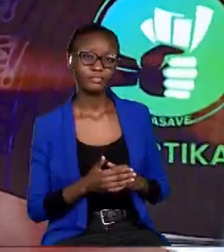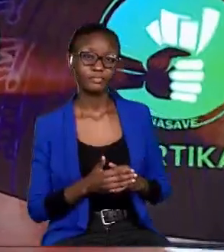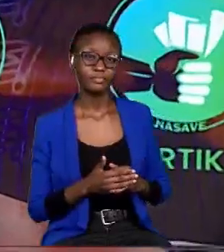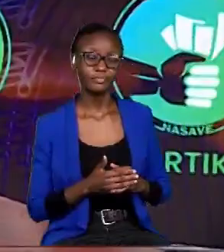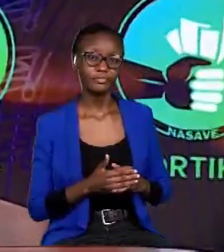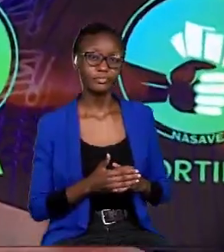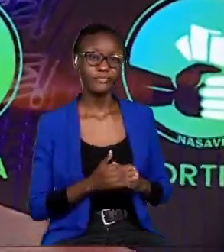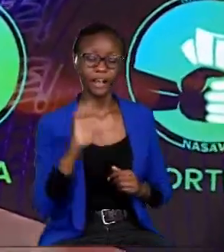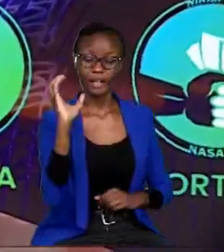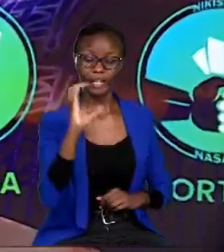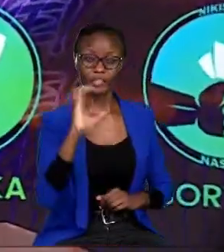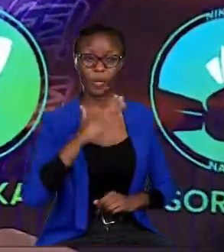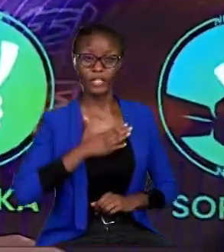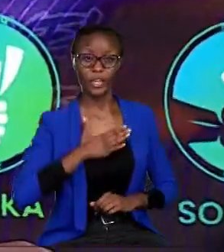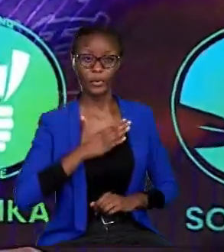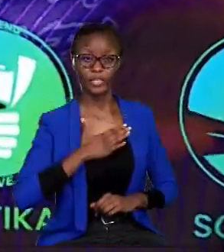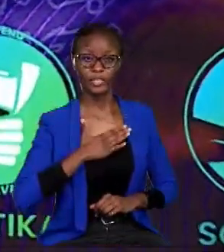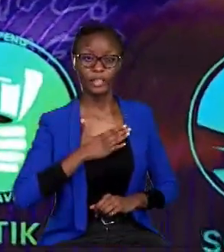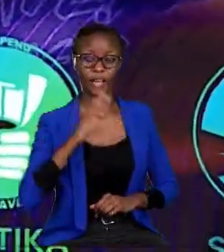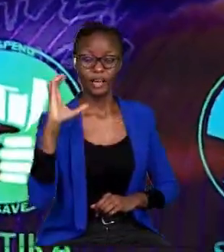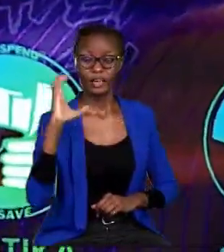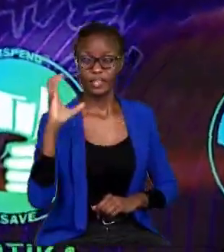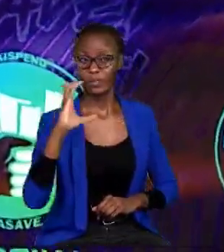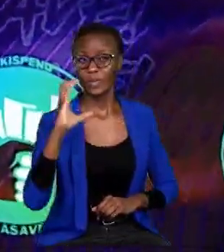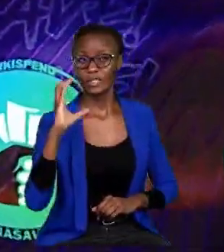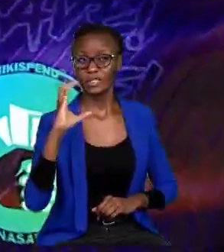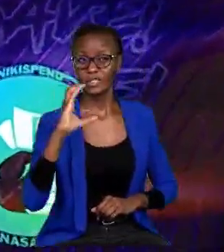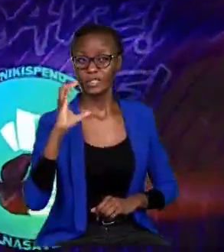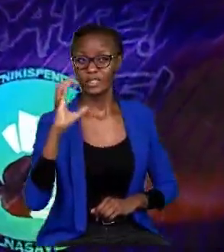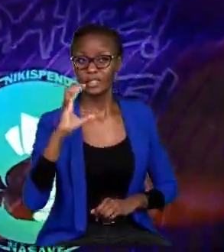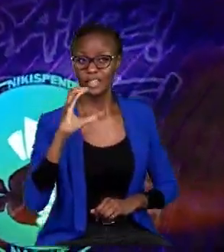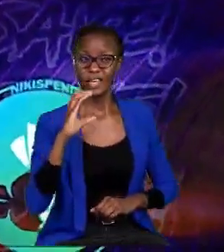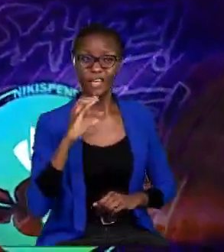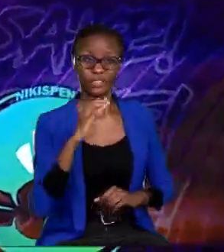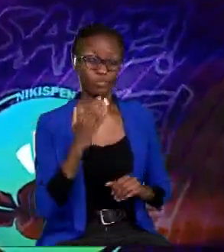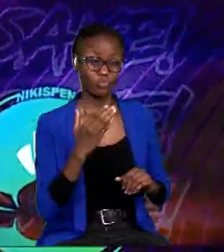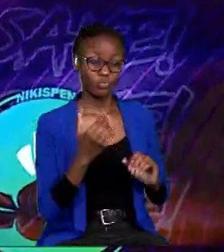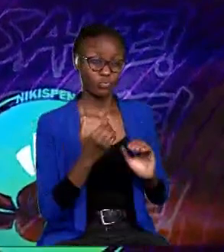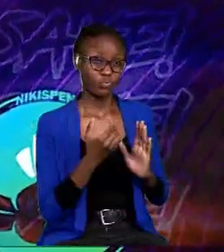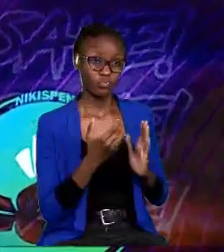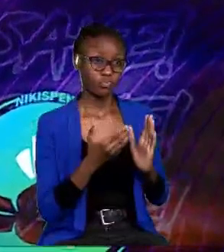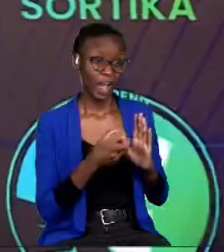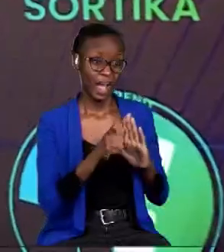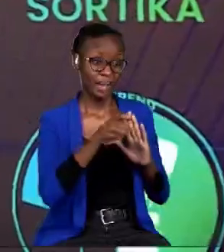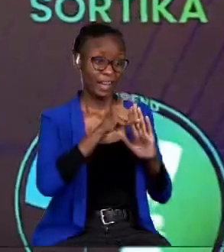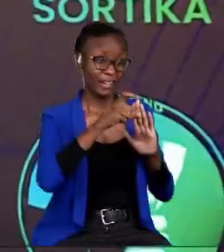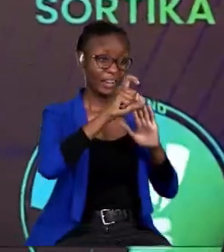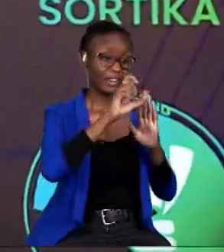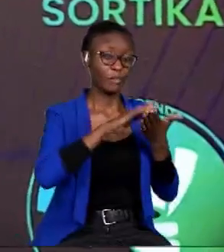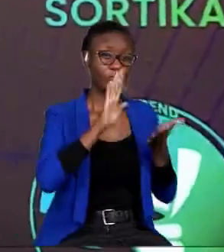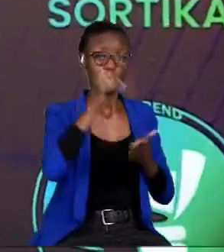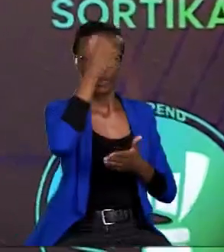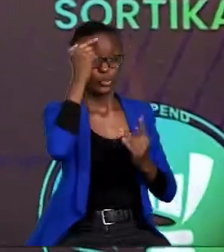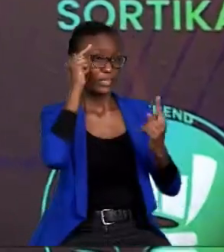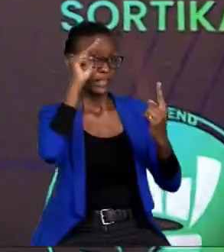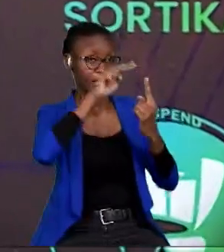our user ability or our clientele base has really grown, having in mind that the first goal